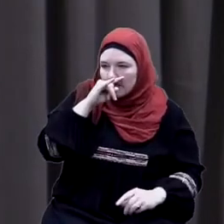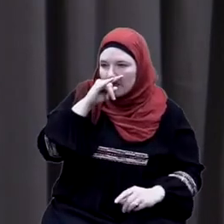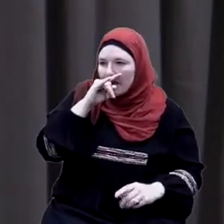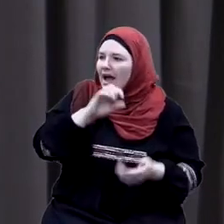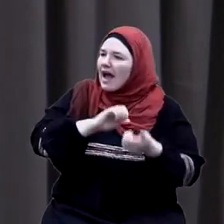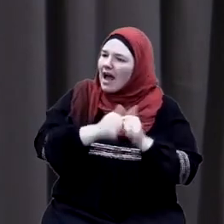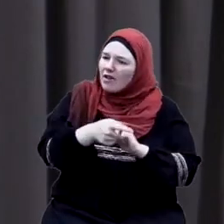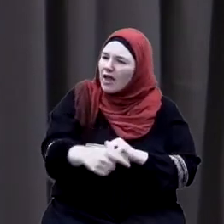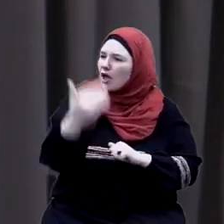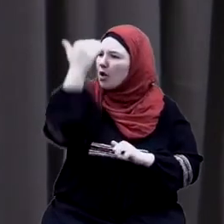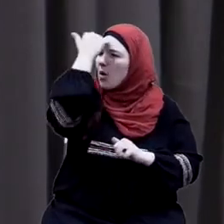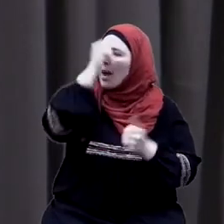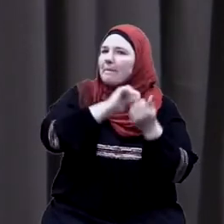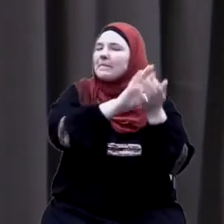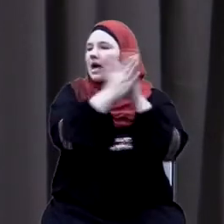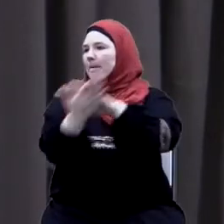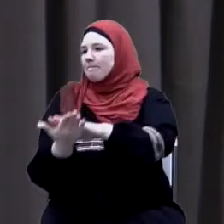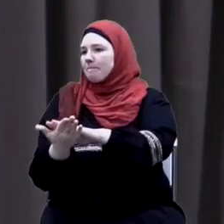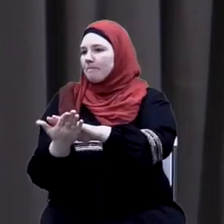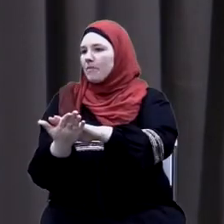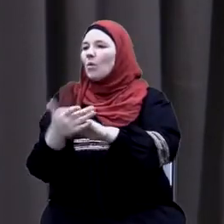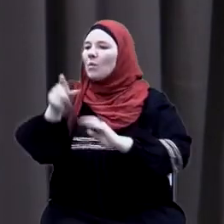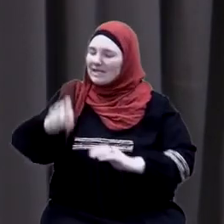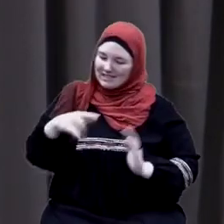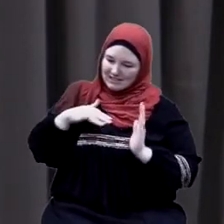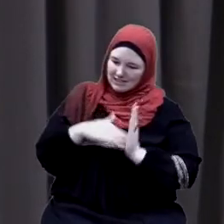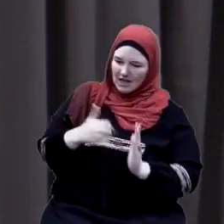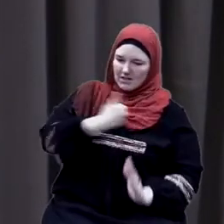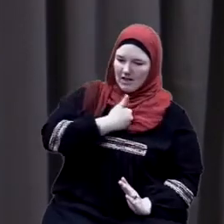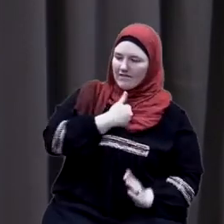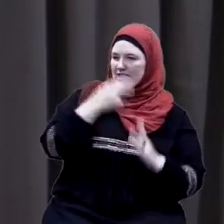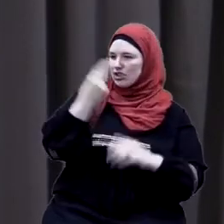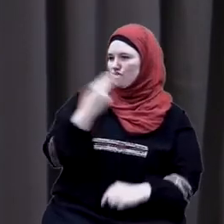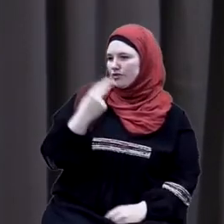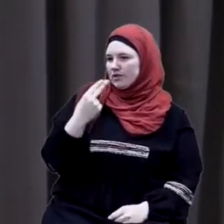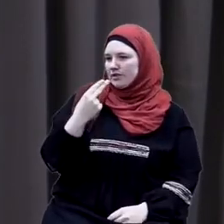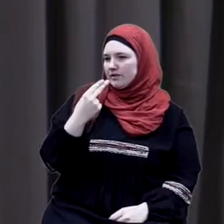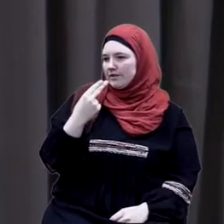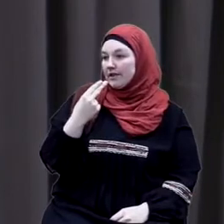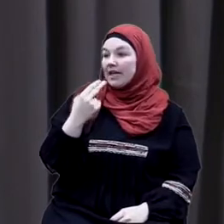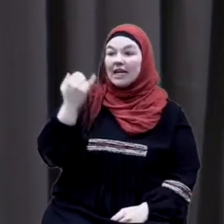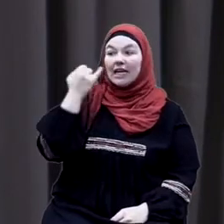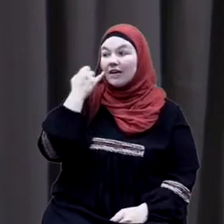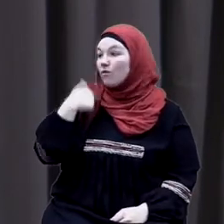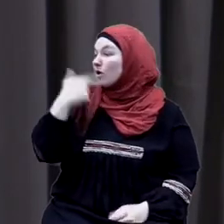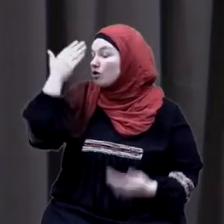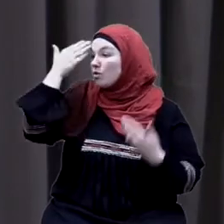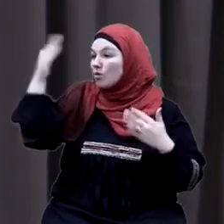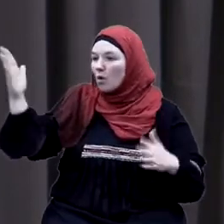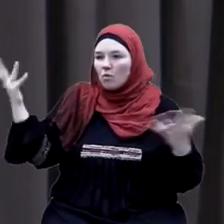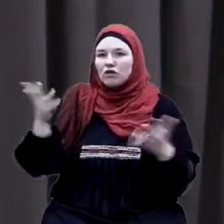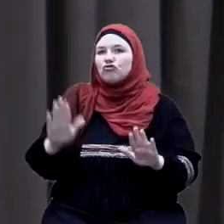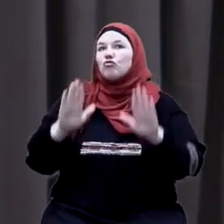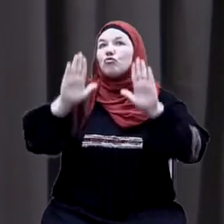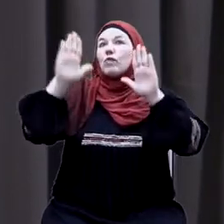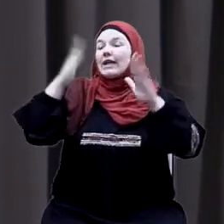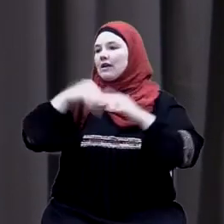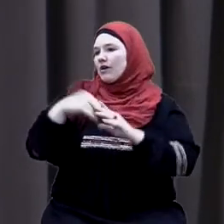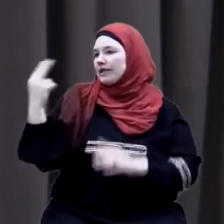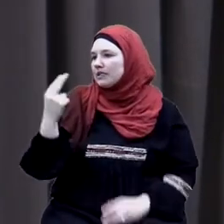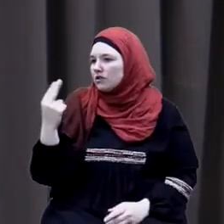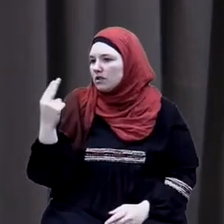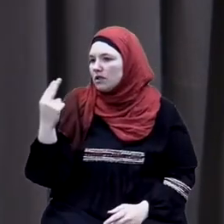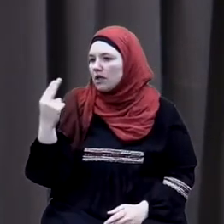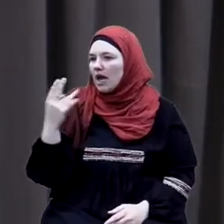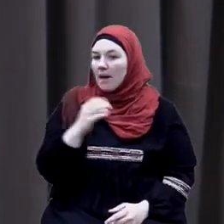like them? If we do not study our own history, if we do not know what is great in our history and what